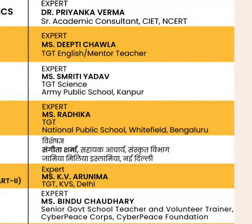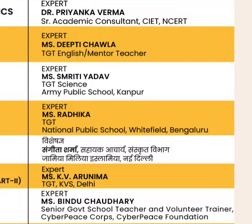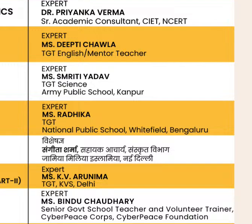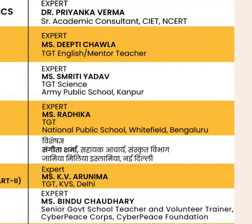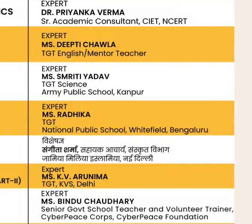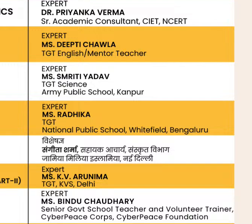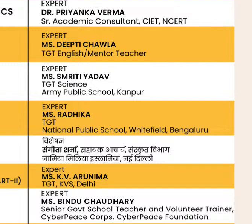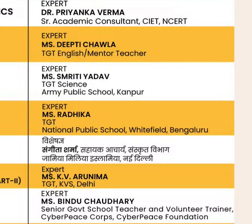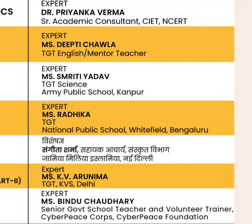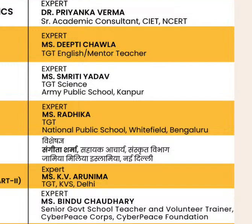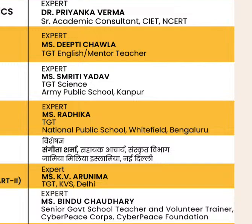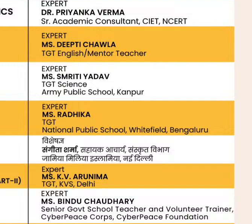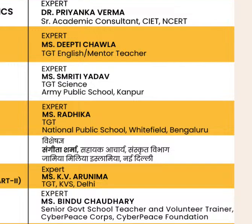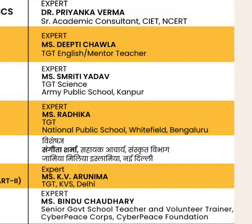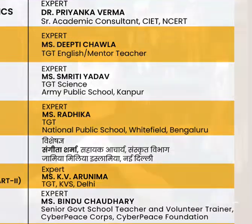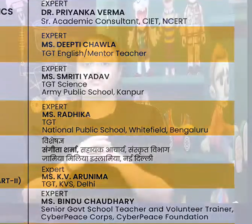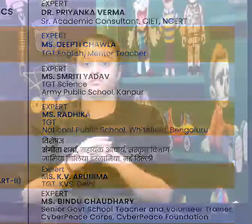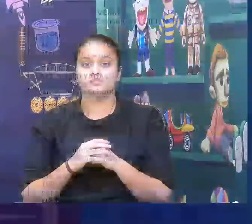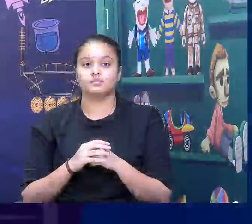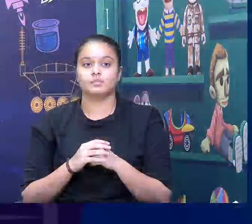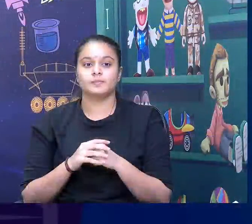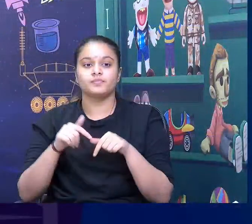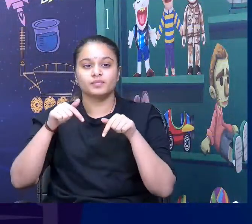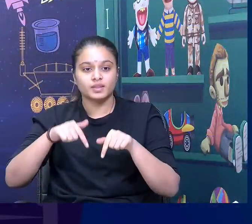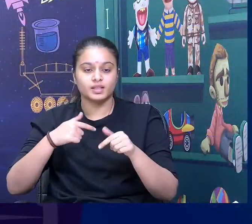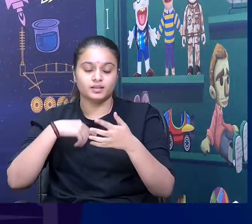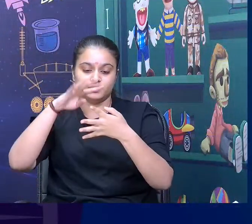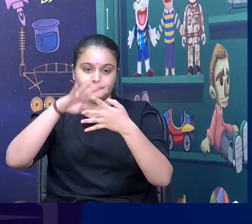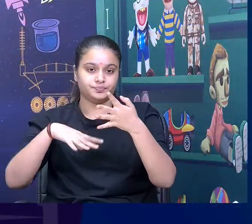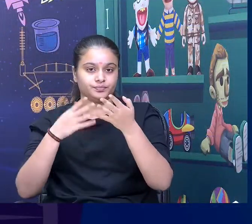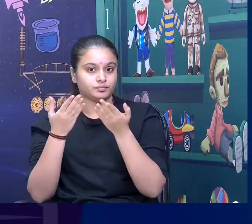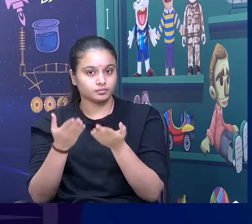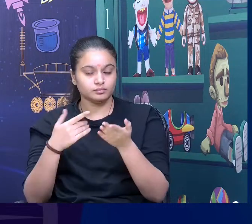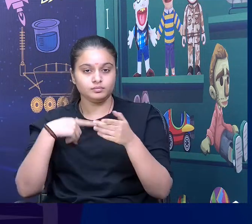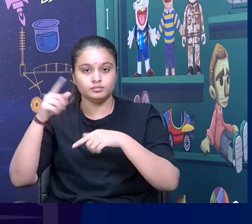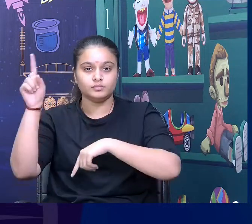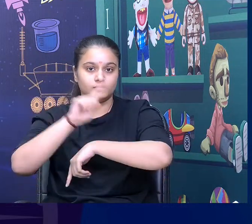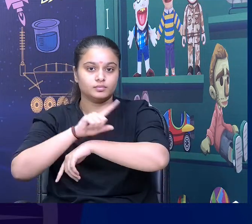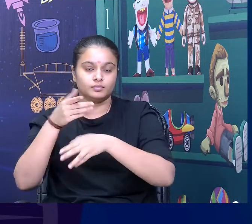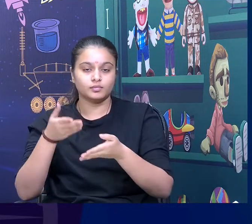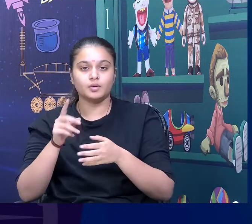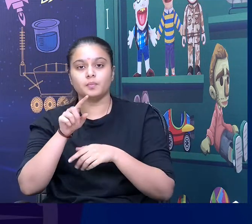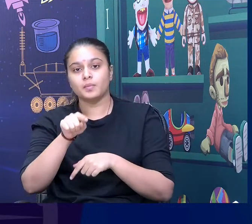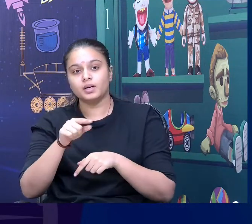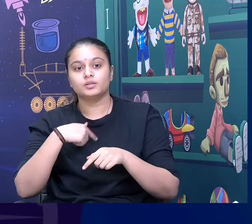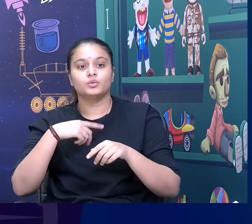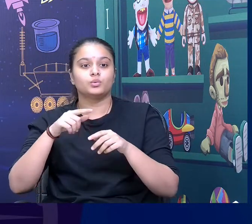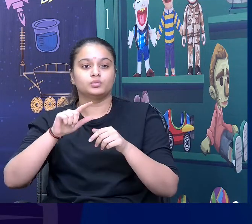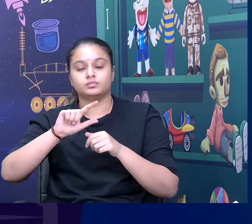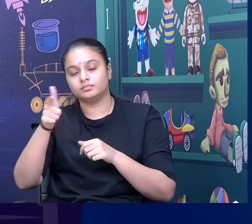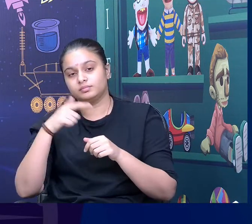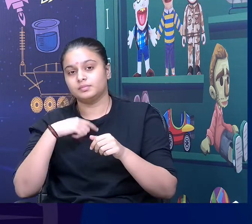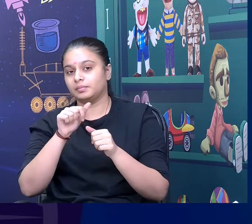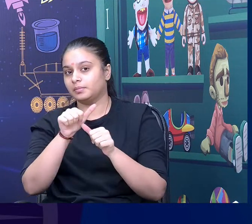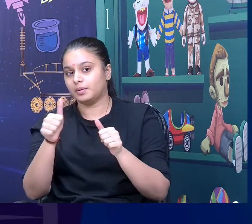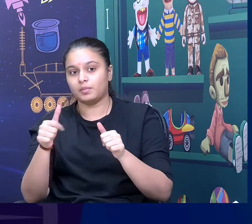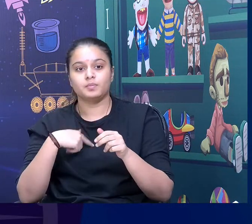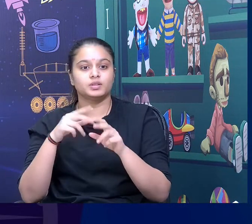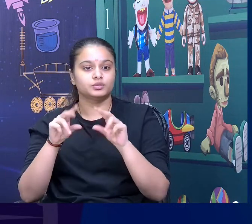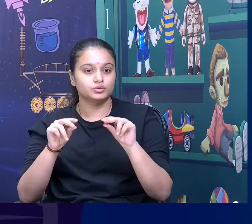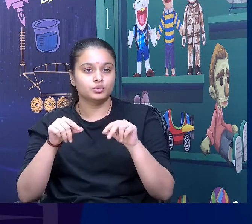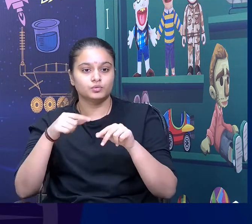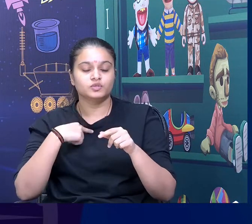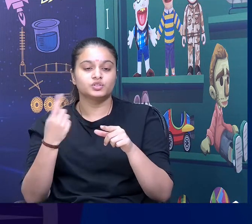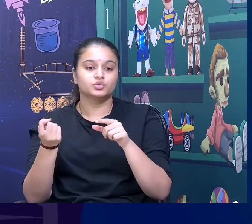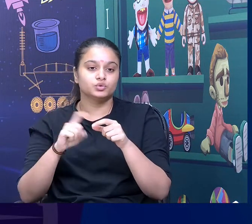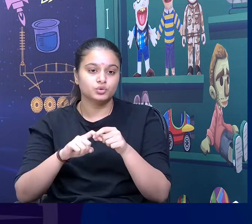overcome exam fear in students. So this is the schedule for today, but you don't need to go anywhere, because after this